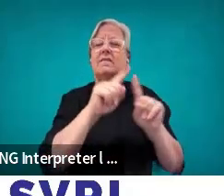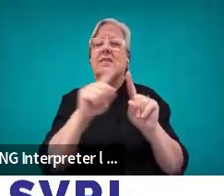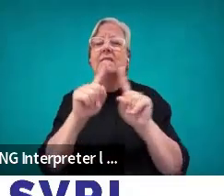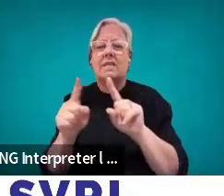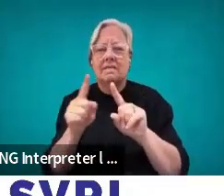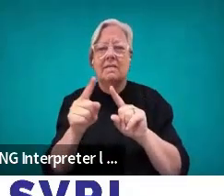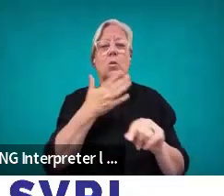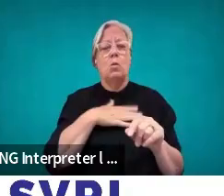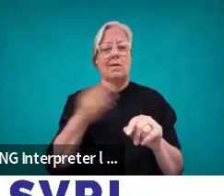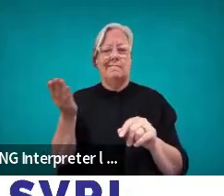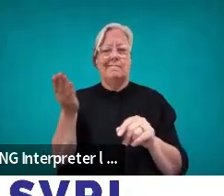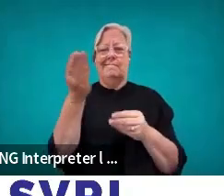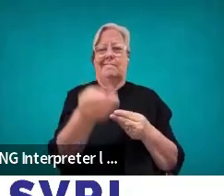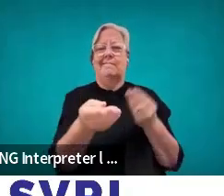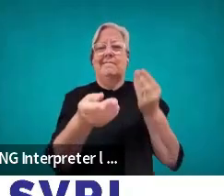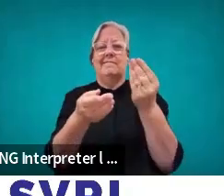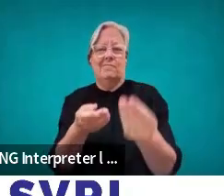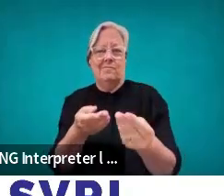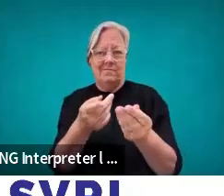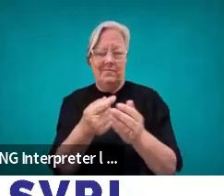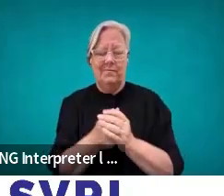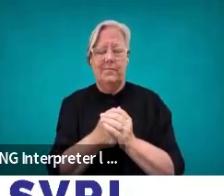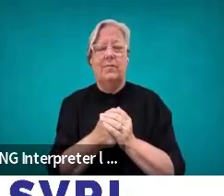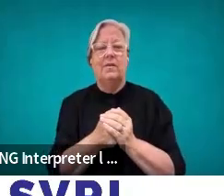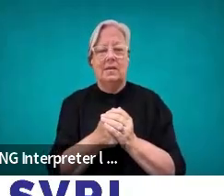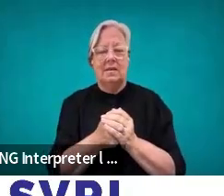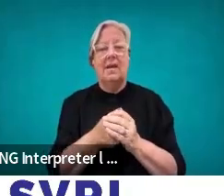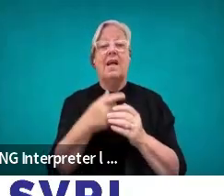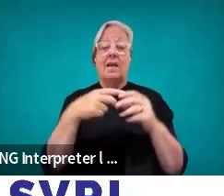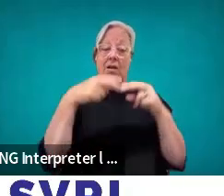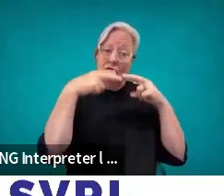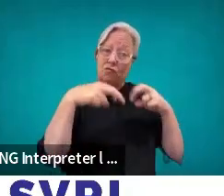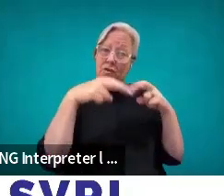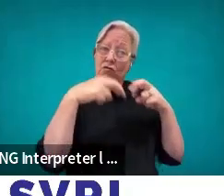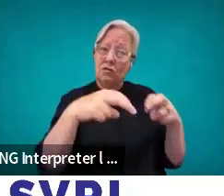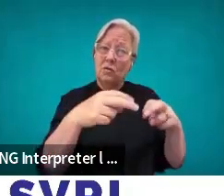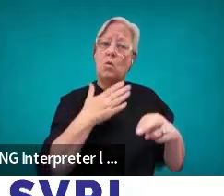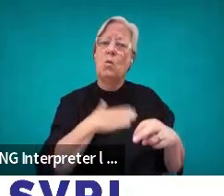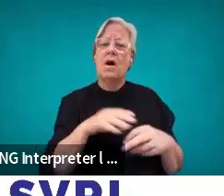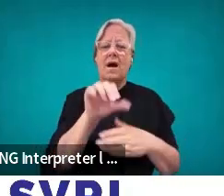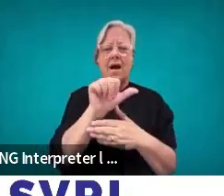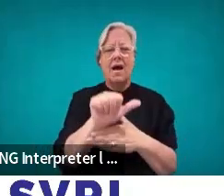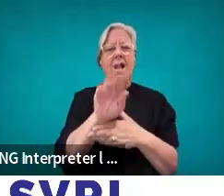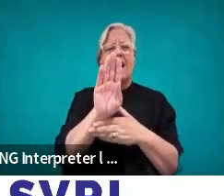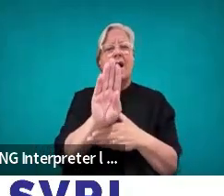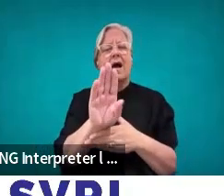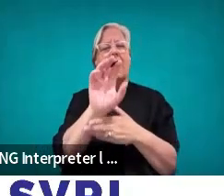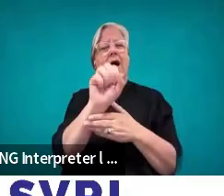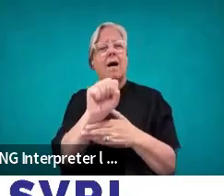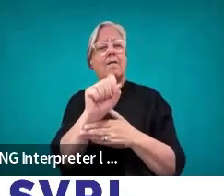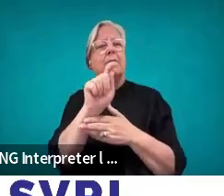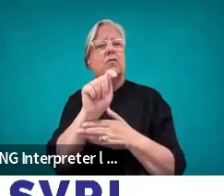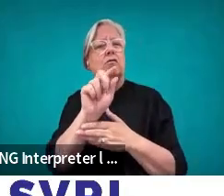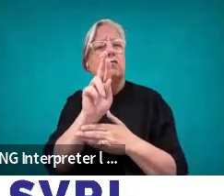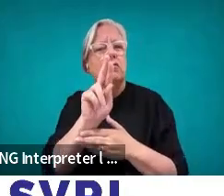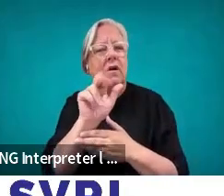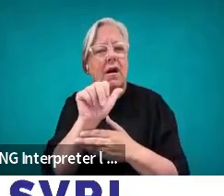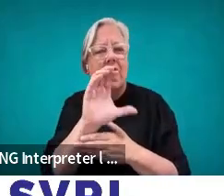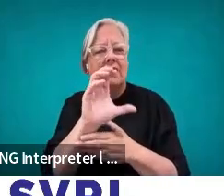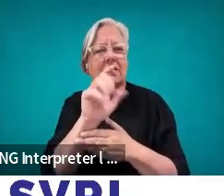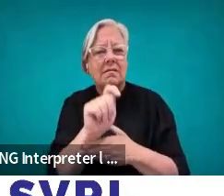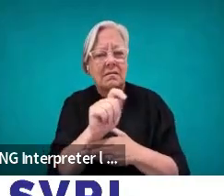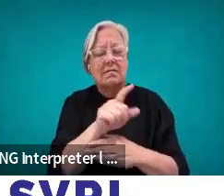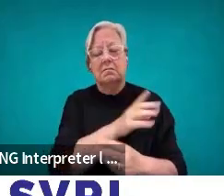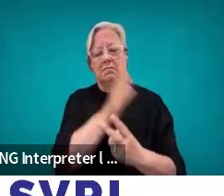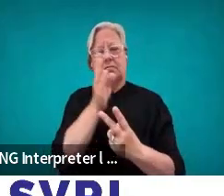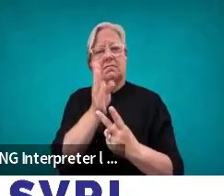this next forum. So there's research abstracts, so that's one type. There's also program or